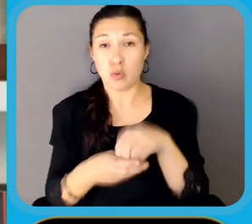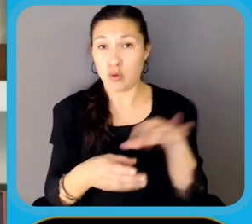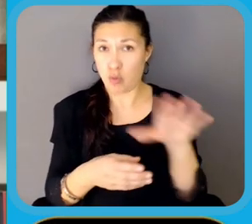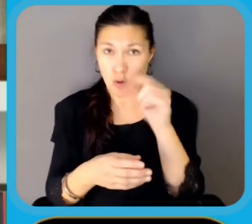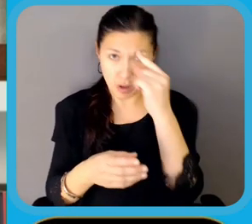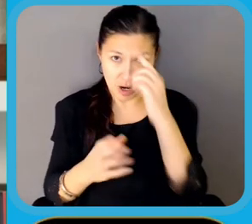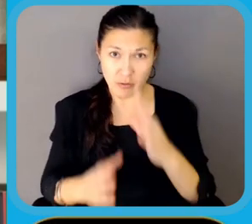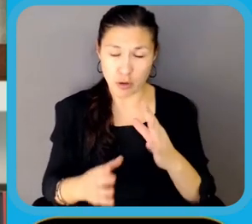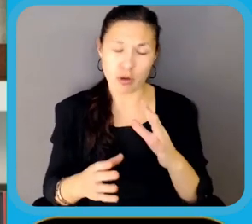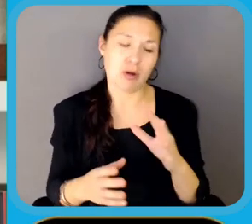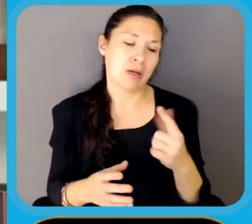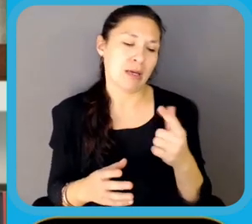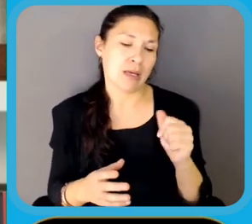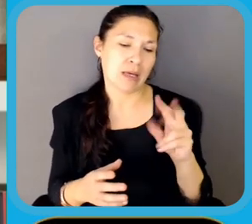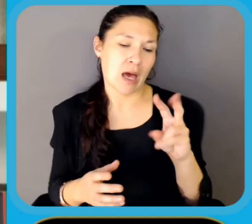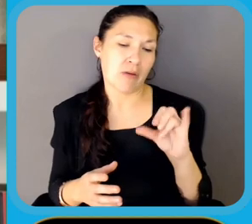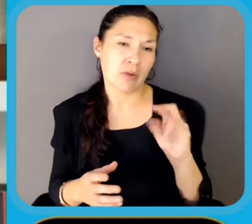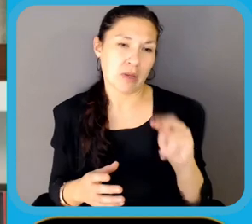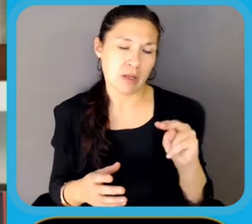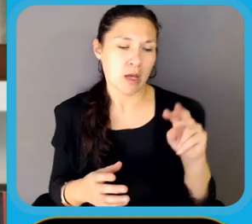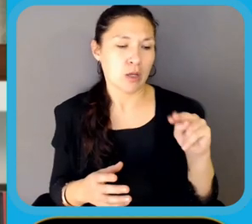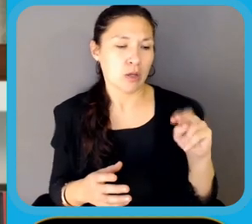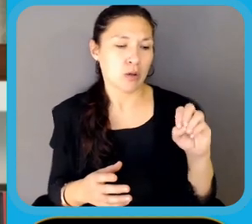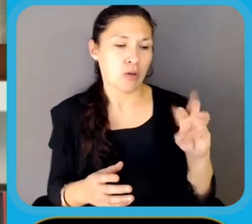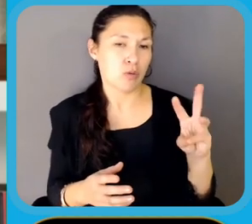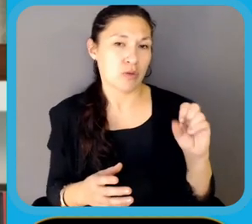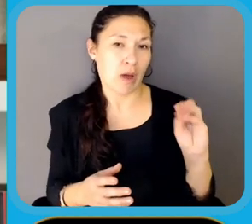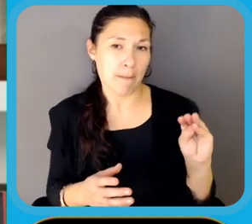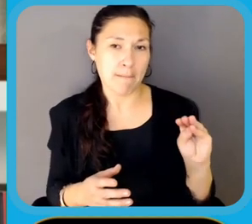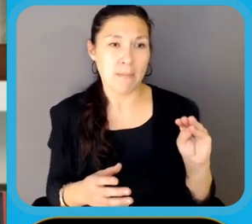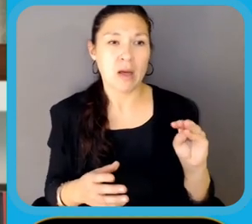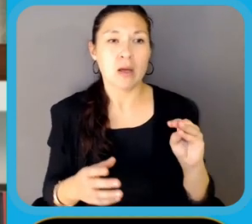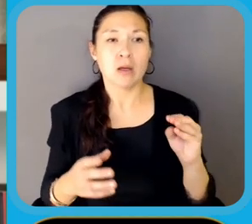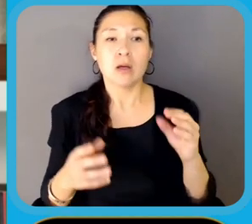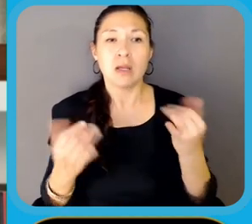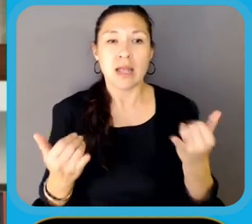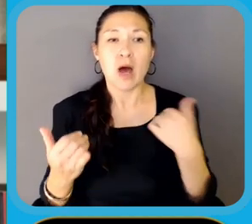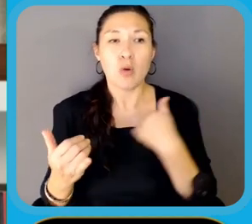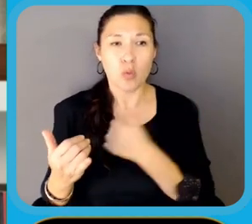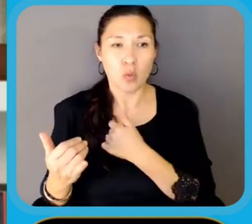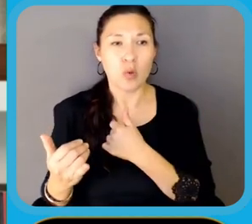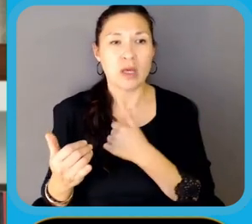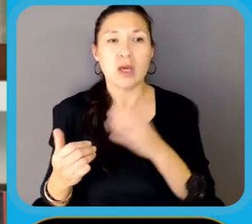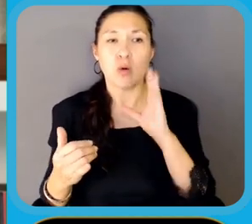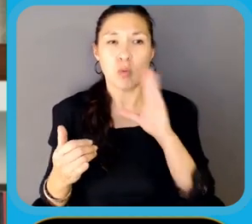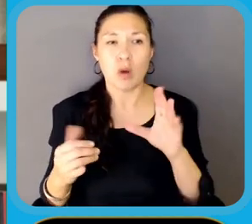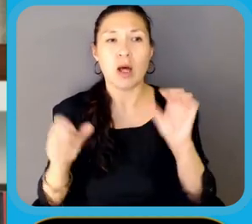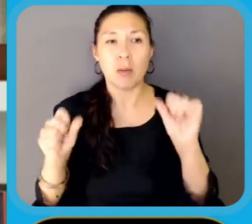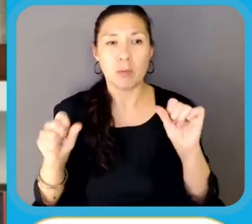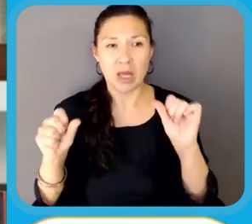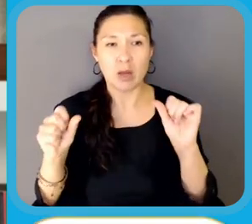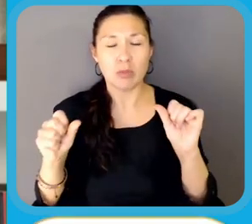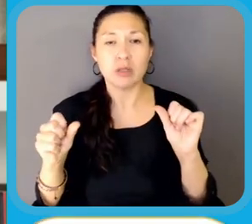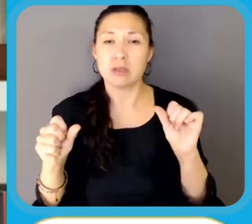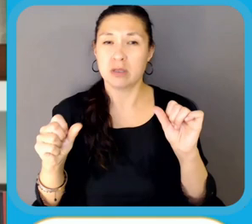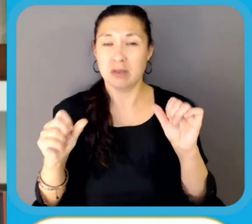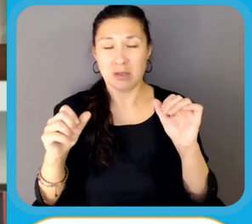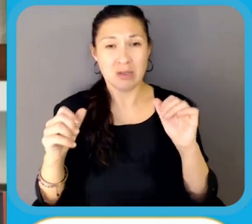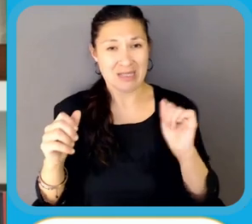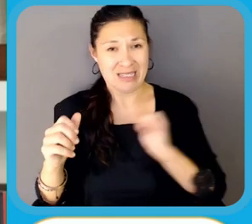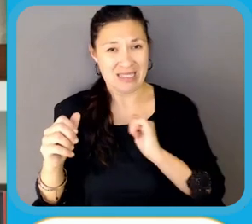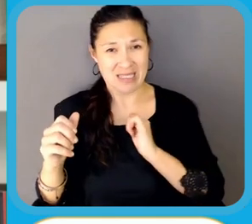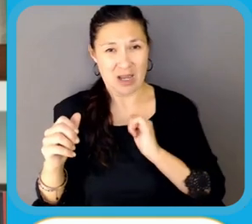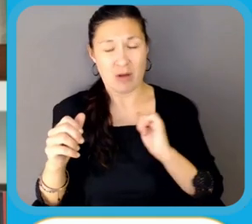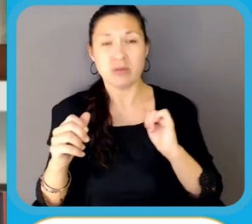Newsom. Let's take our collective hands and let's put them on that moral arc of the universe to bend it more quickly